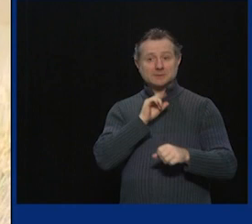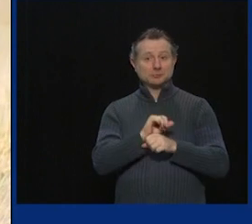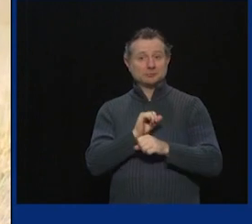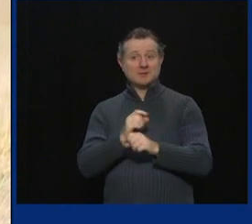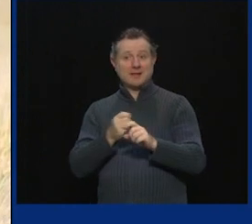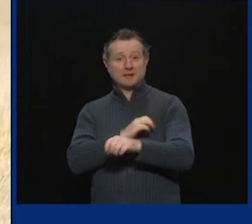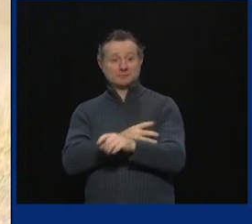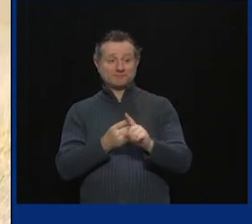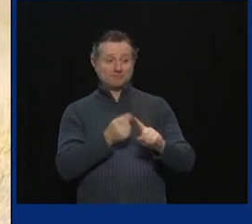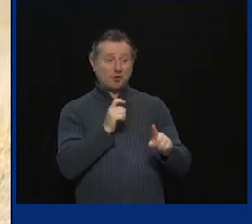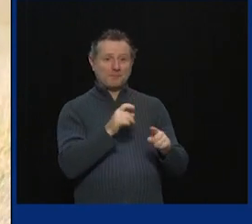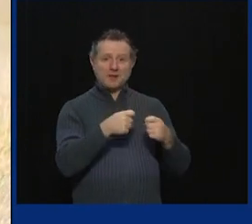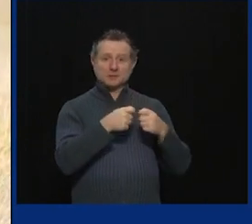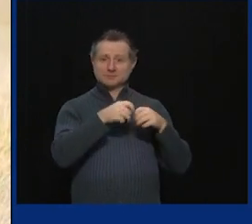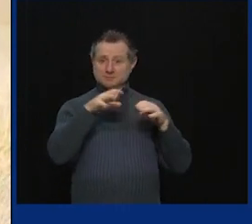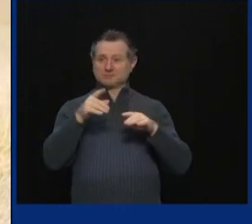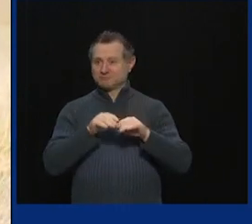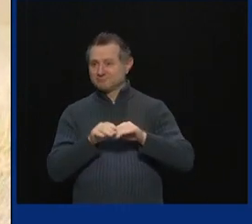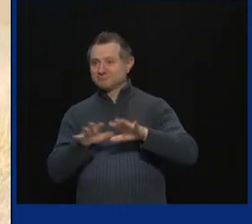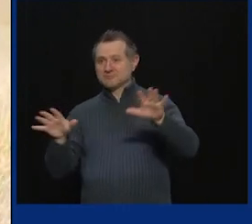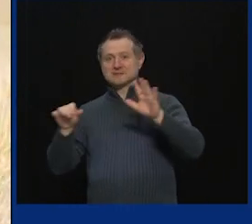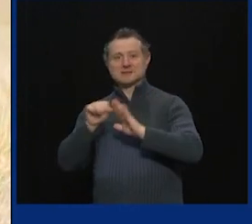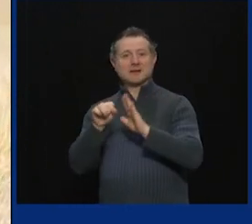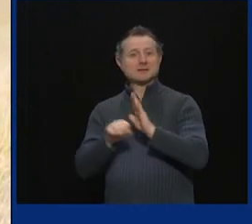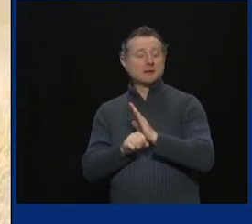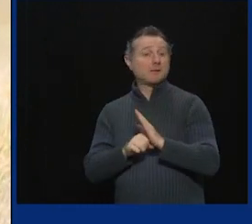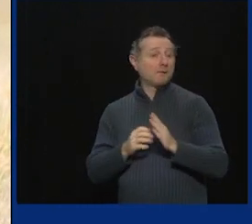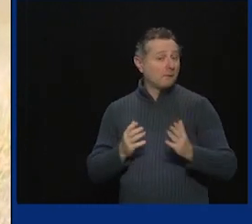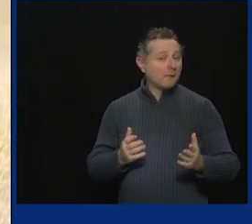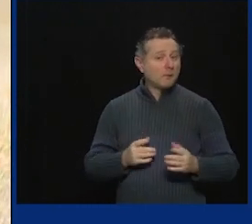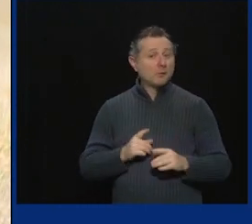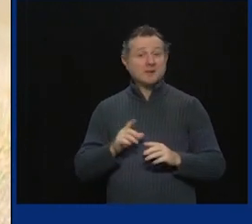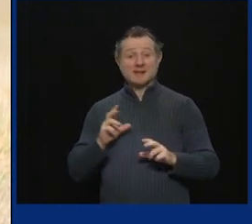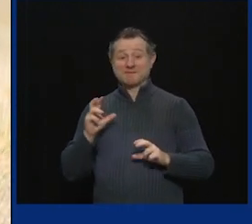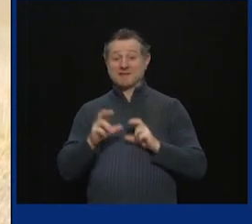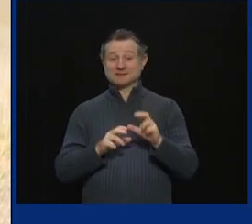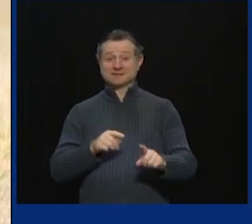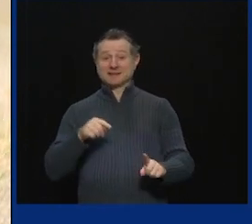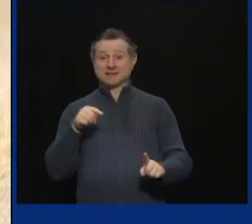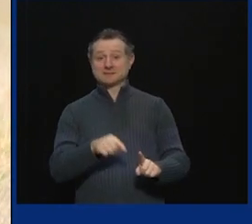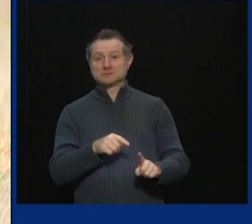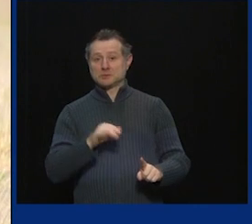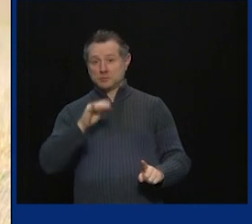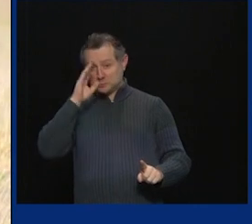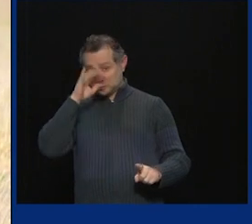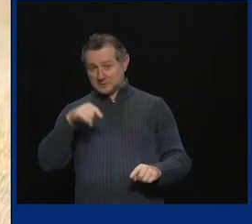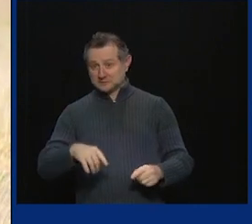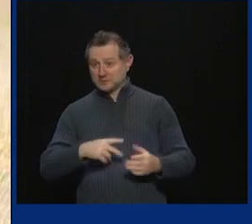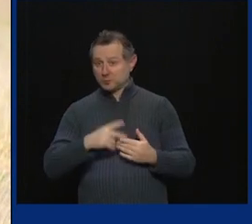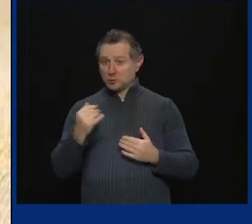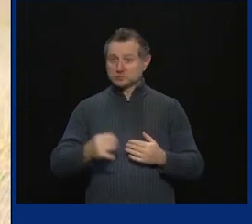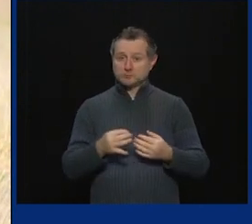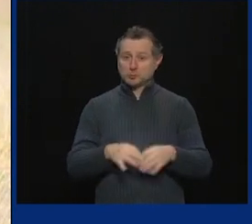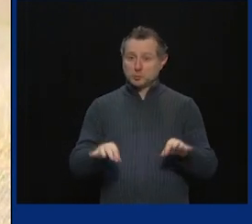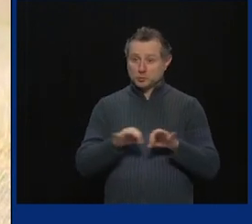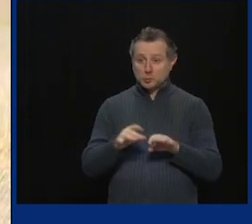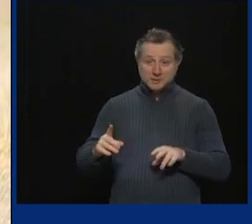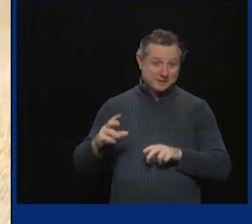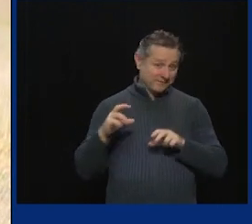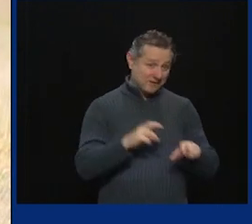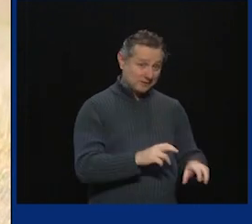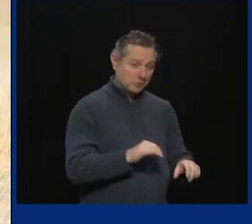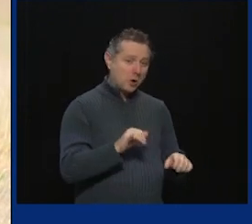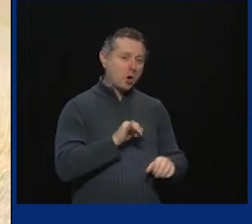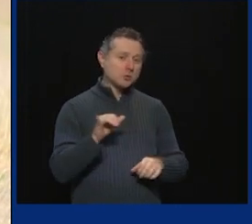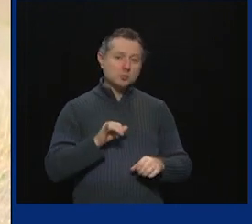invest in here and to send a message that this project is important enough to have your investments, but also the transfer of electricity here